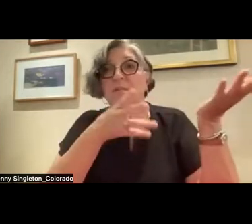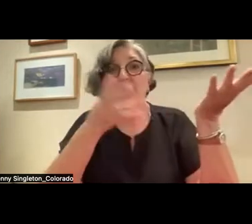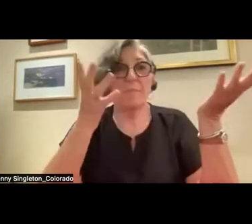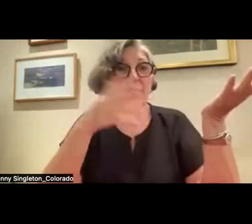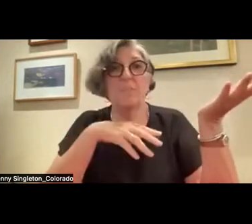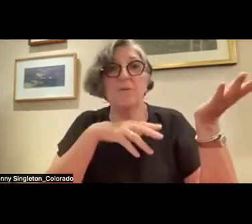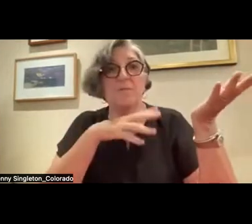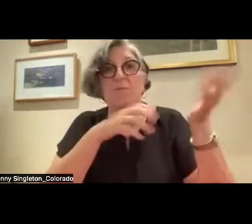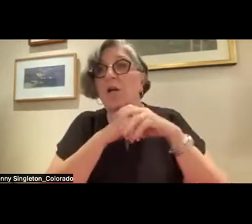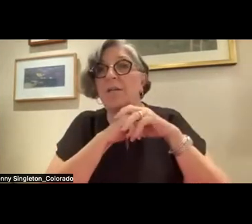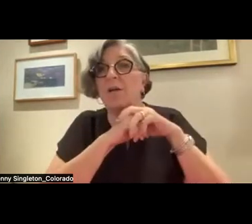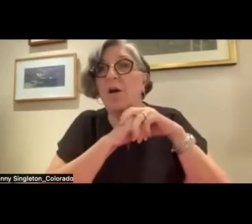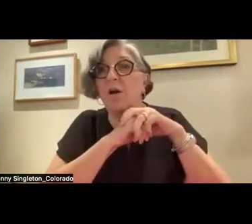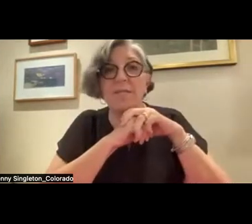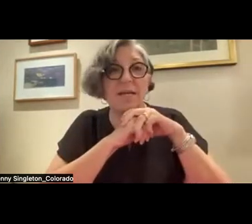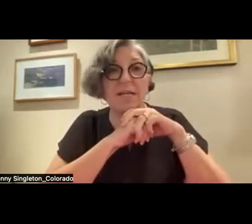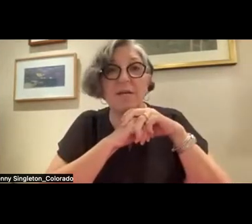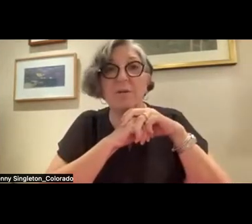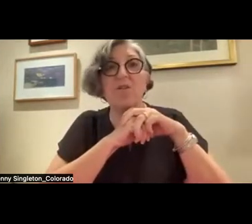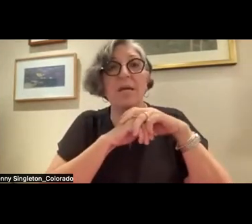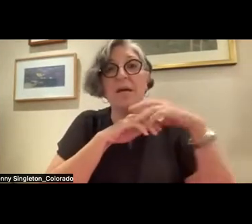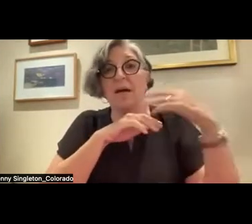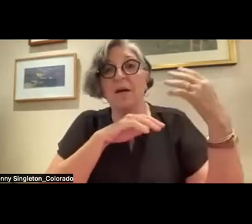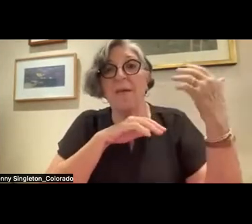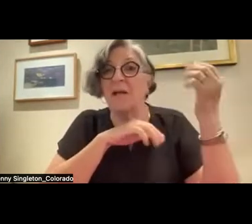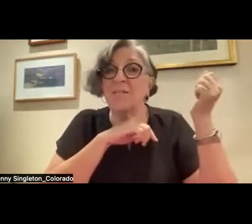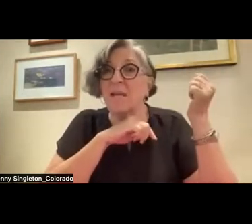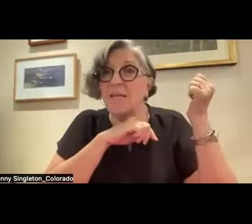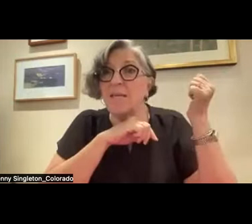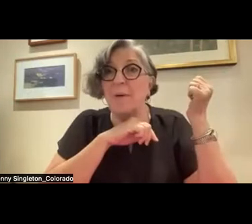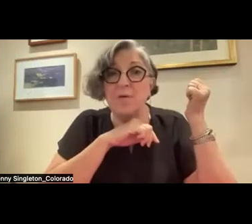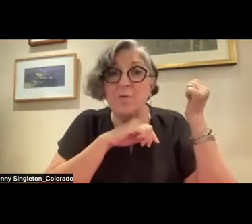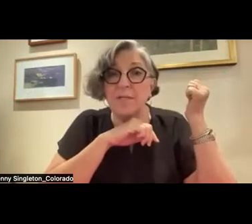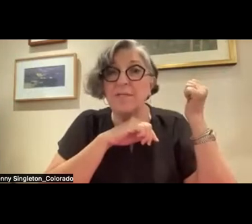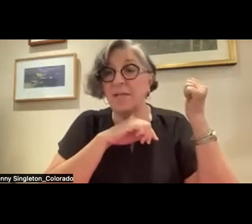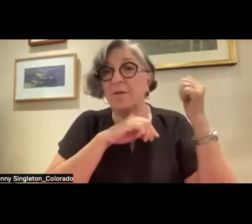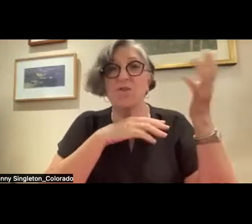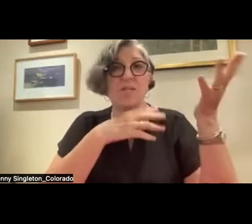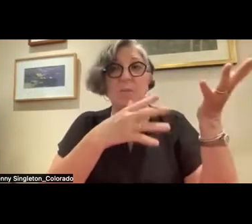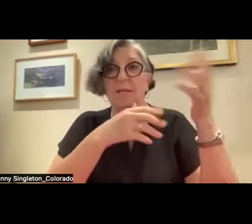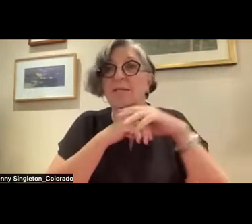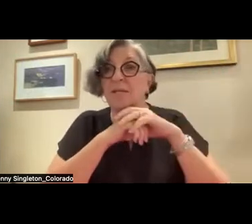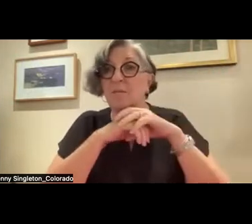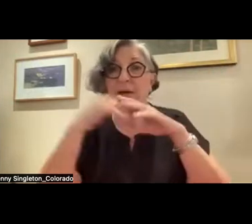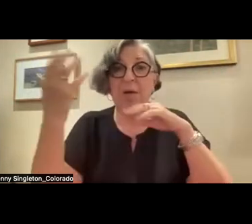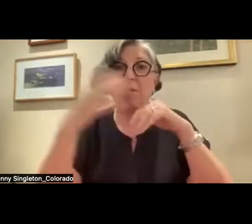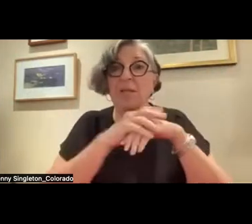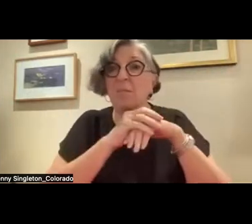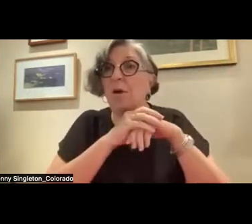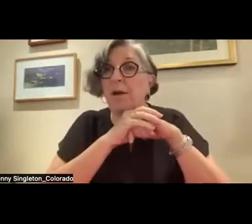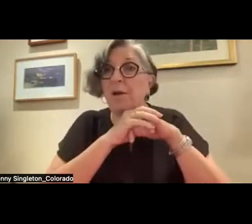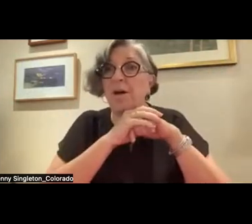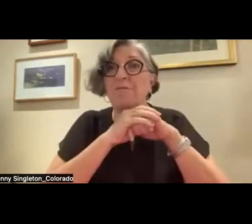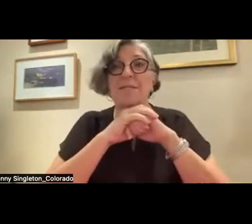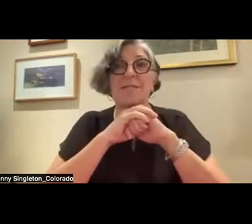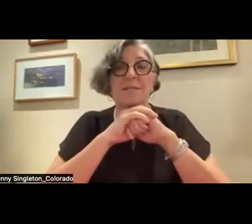you just some examples of work on Nicaraguan Sign Language. Al Said Bedouin Sign Language has been studied by my colleague